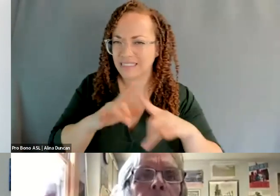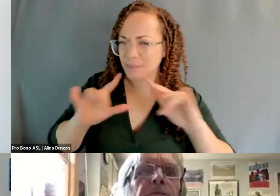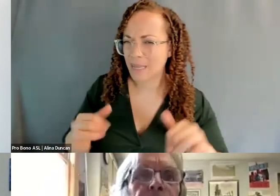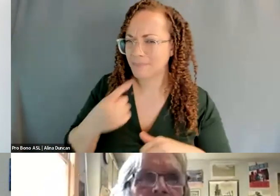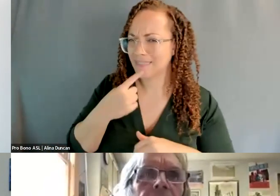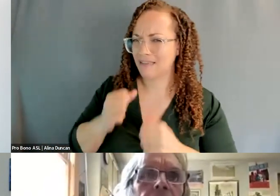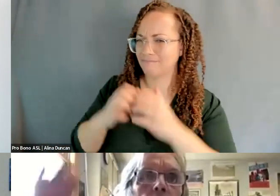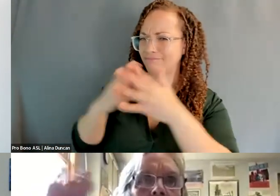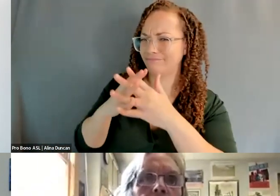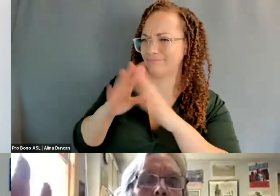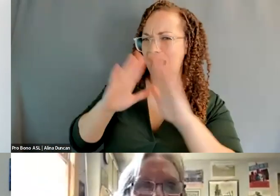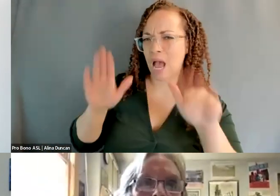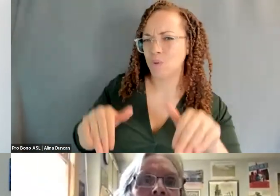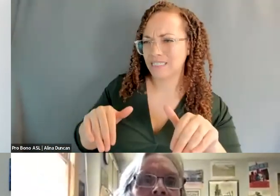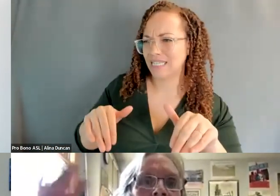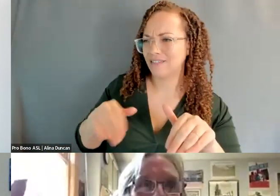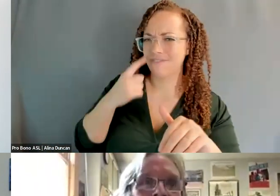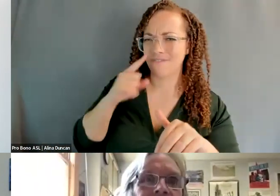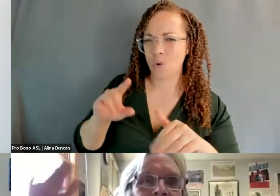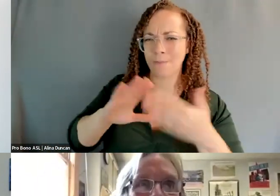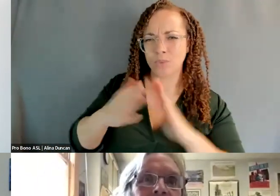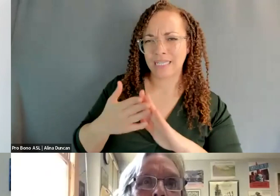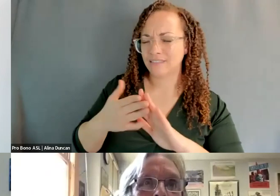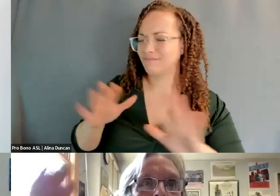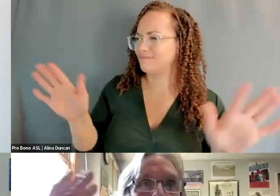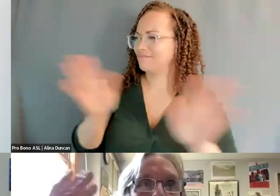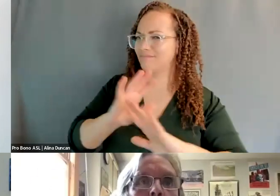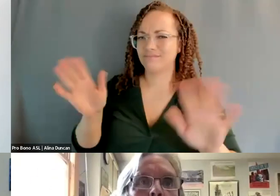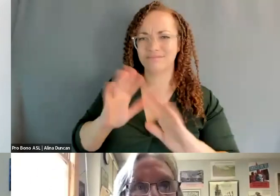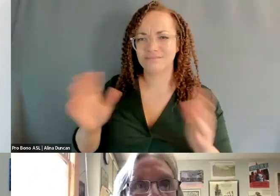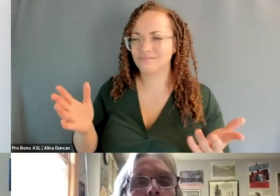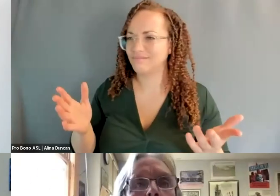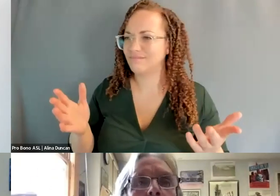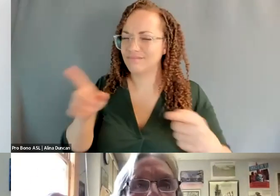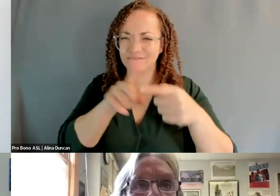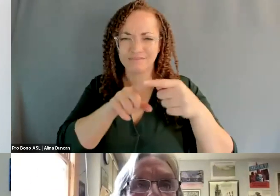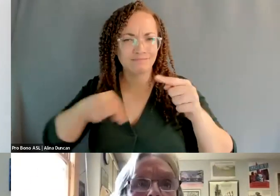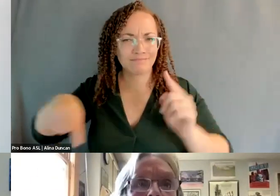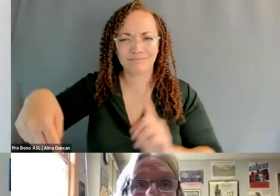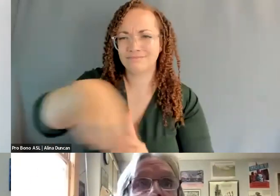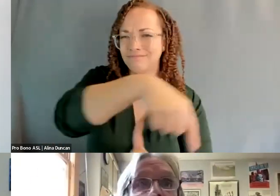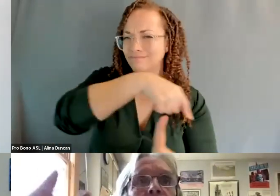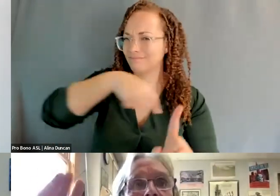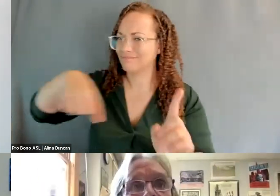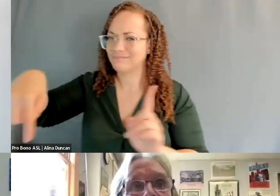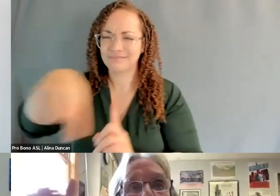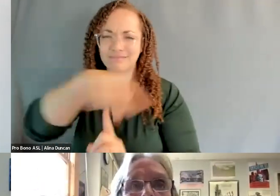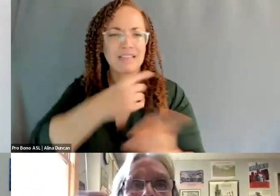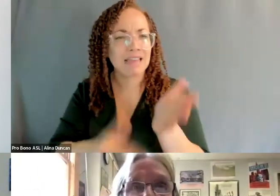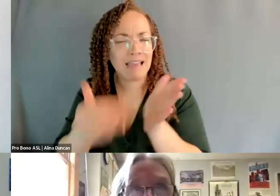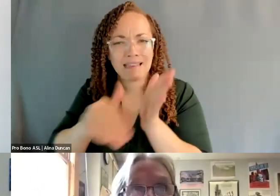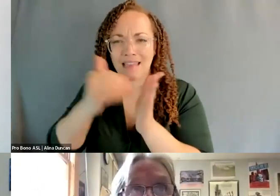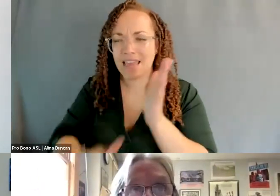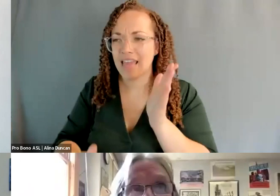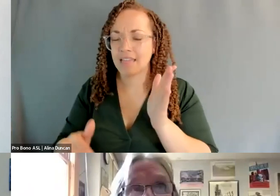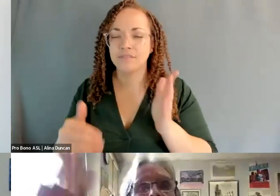members. We feed the NIMBY that exists in this community because we've dehumanized who it is that's